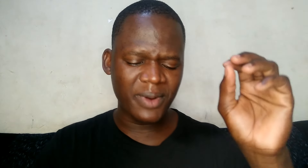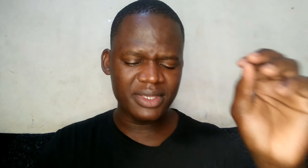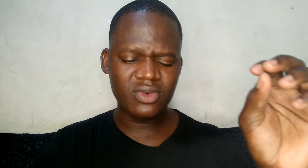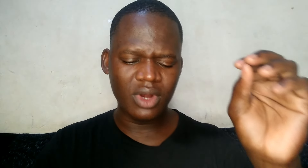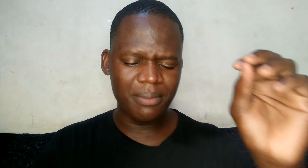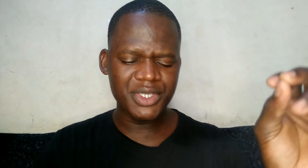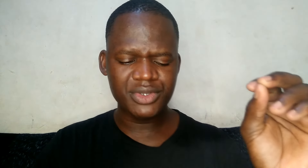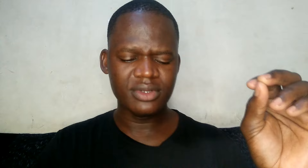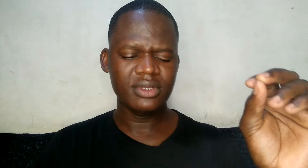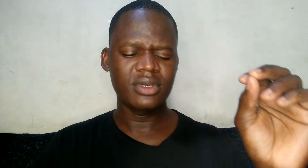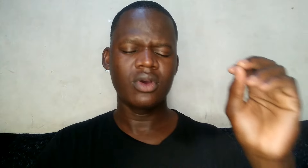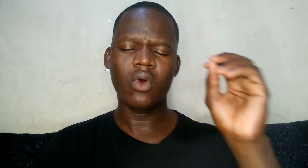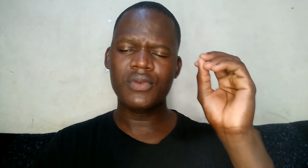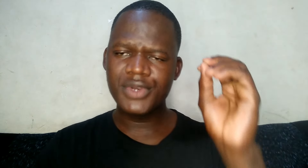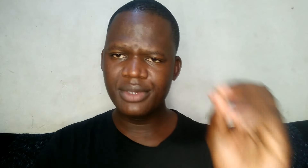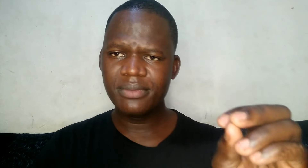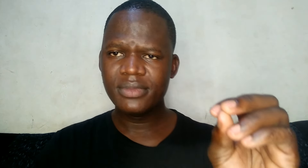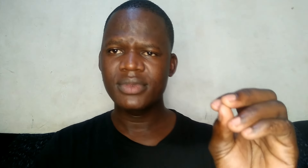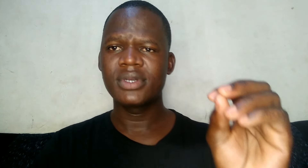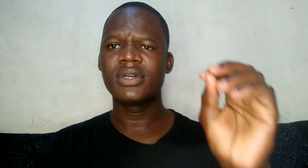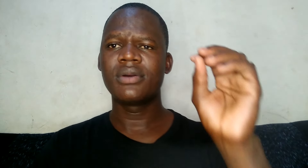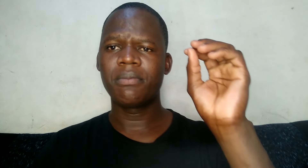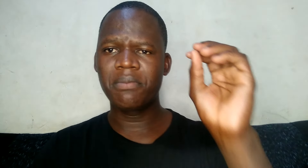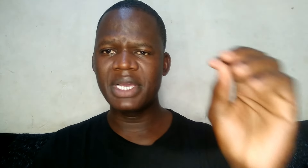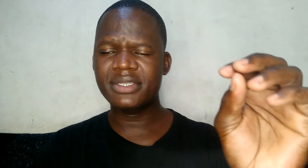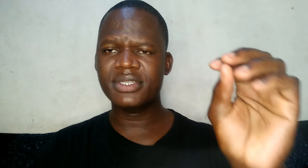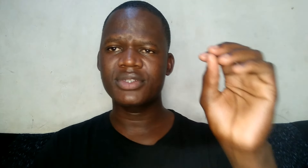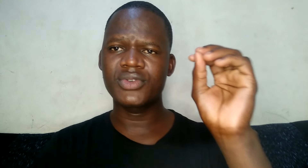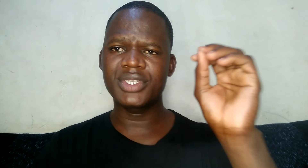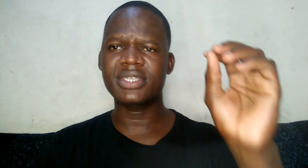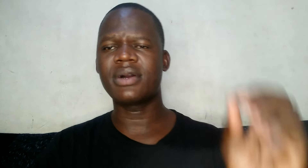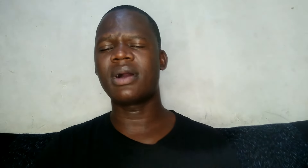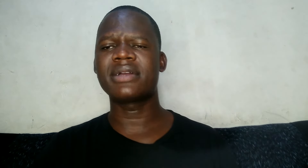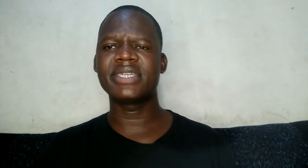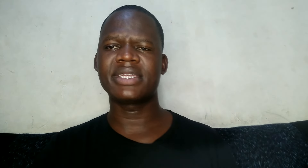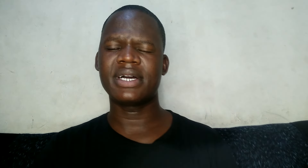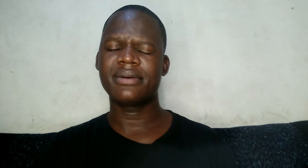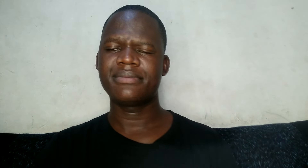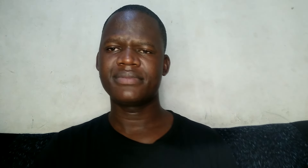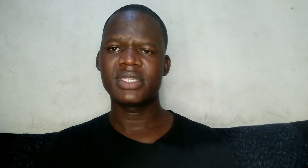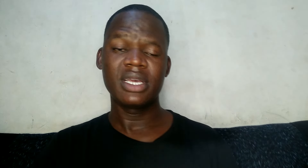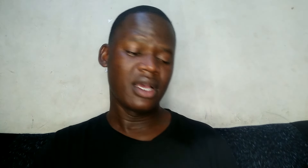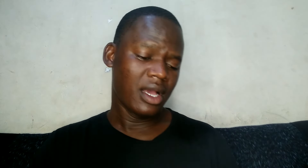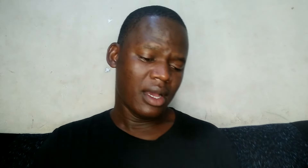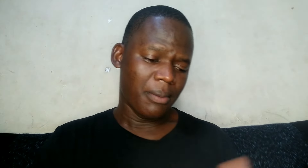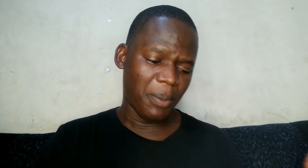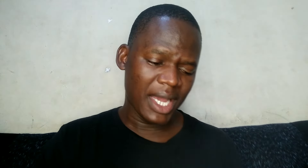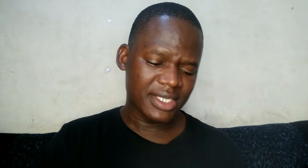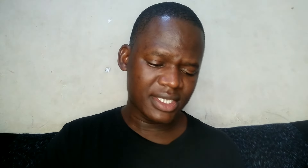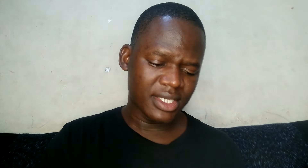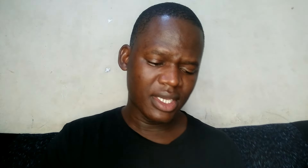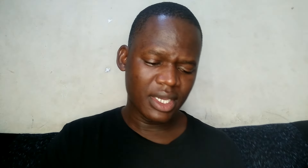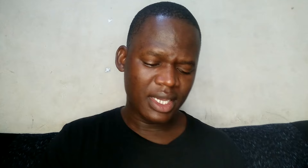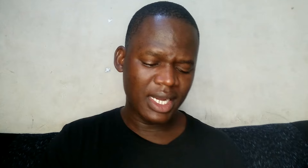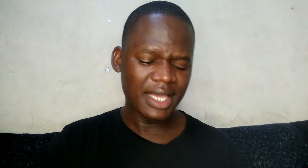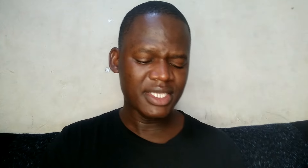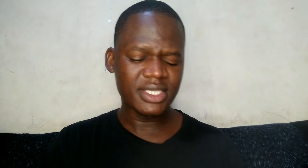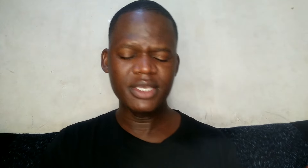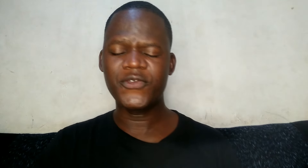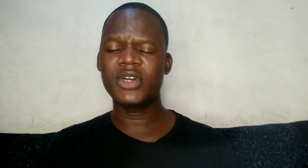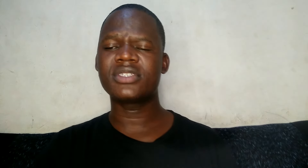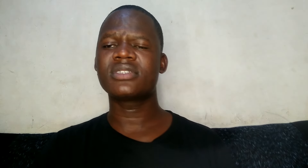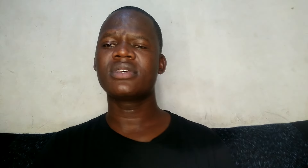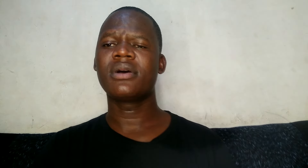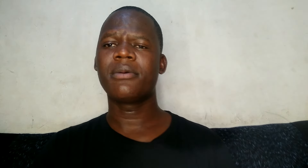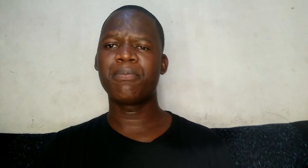distract his political ambition or dream based to his agenda. But